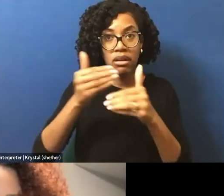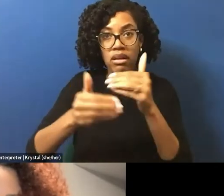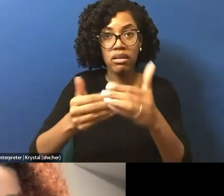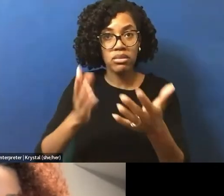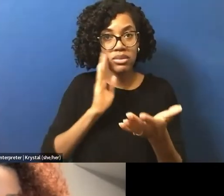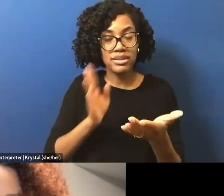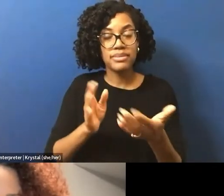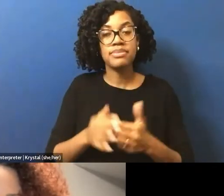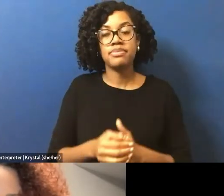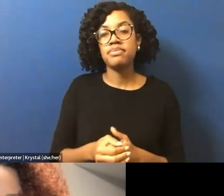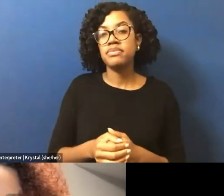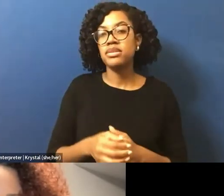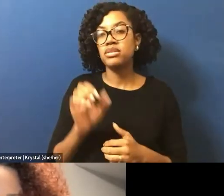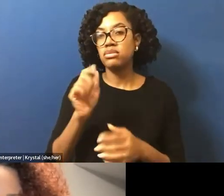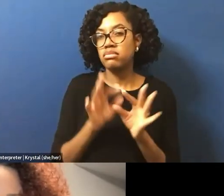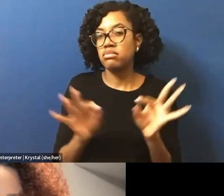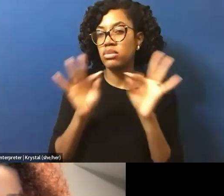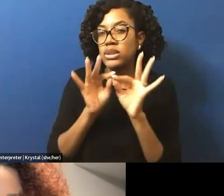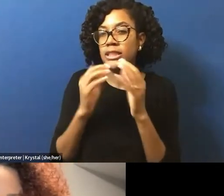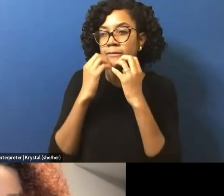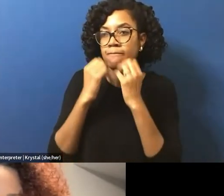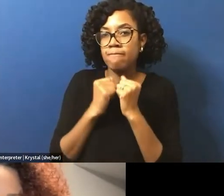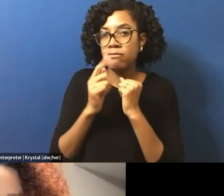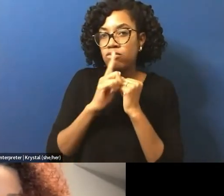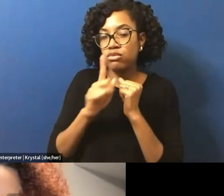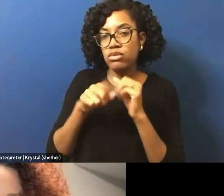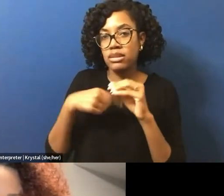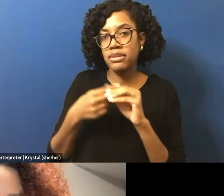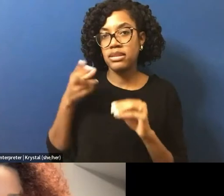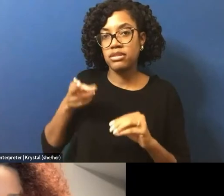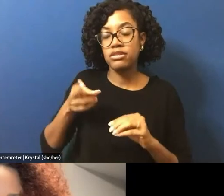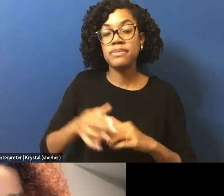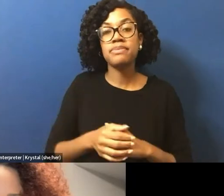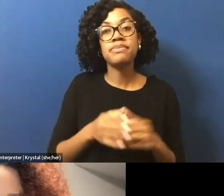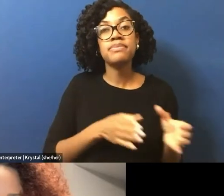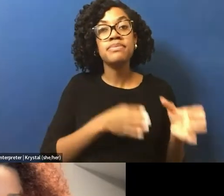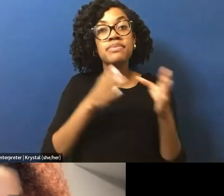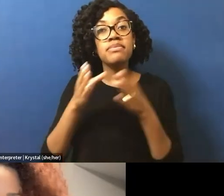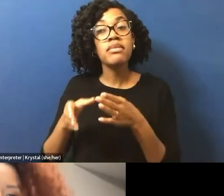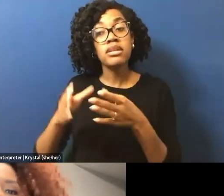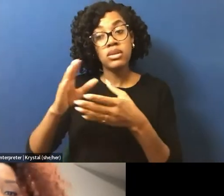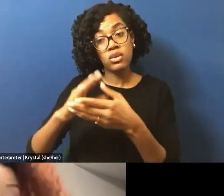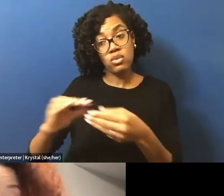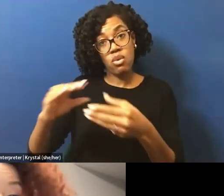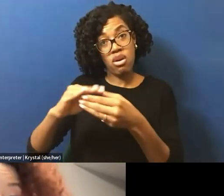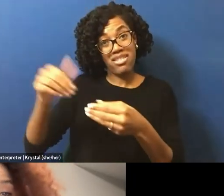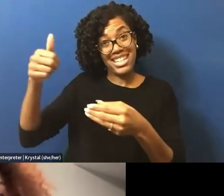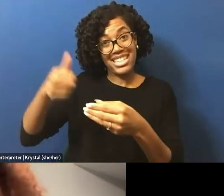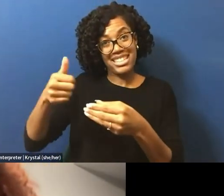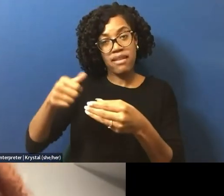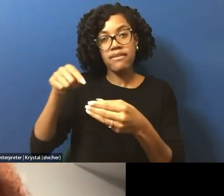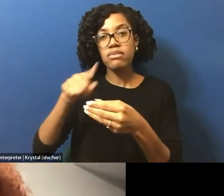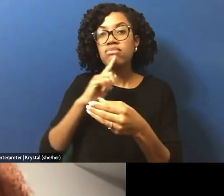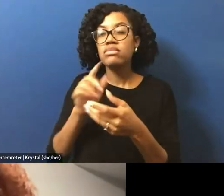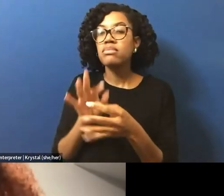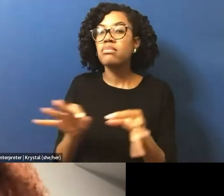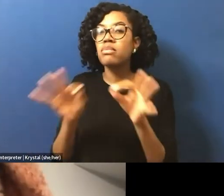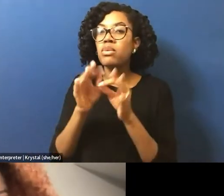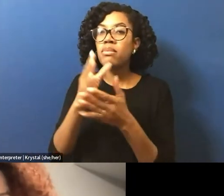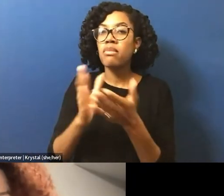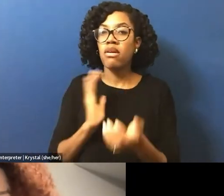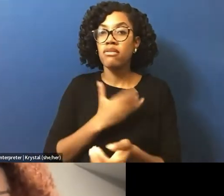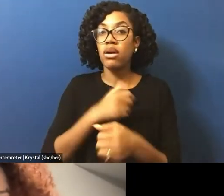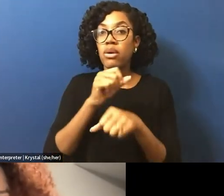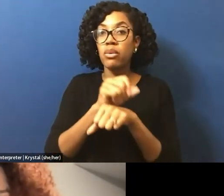I think narratives are so ingrained, they're such a key part of like our cultural work that we kind of start